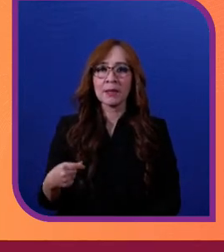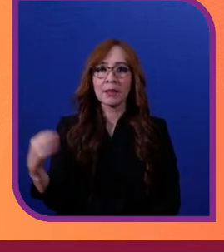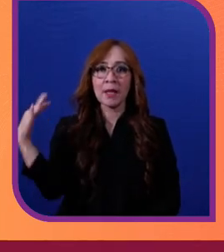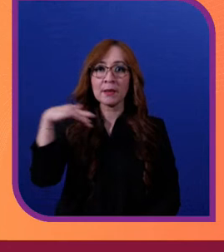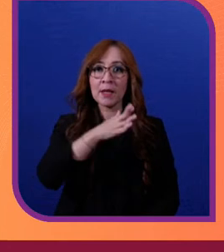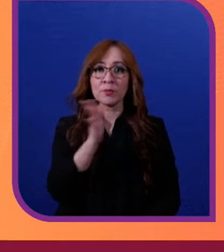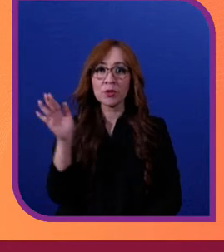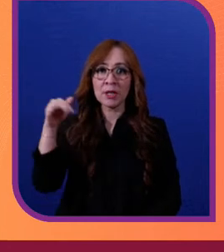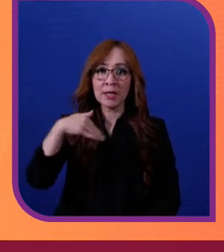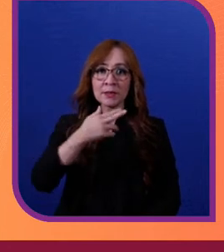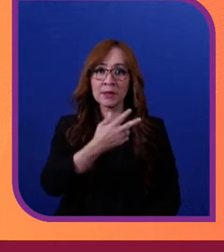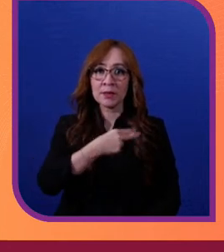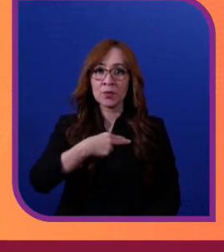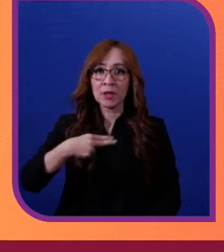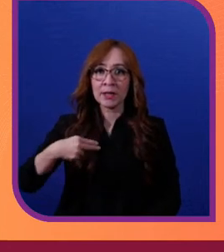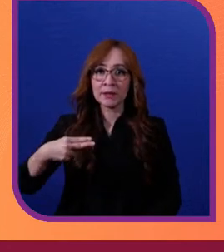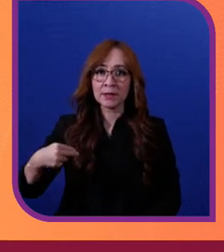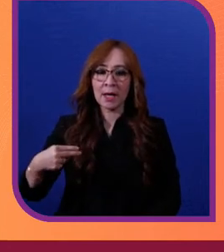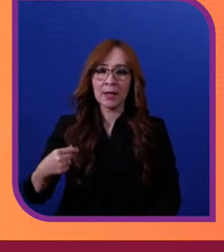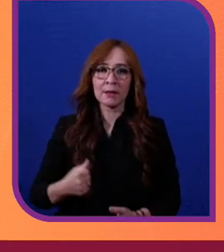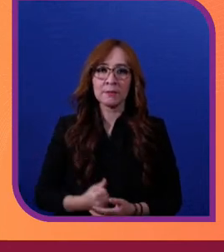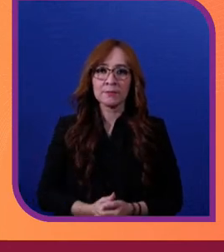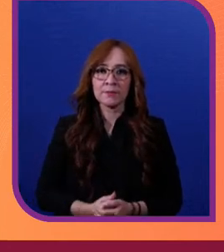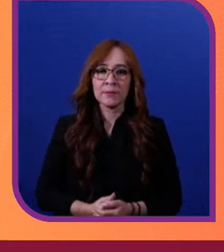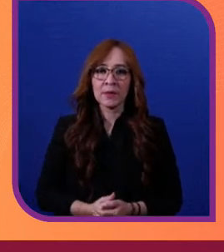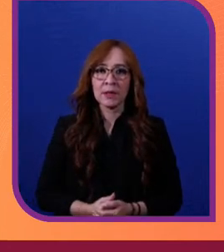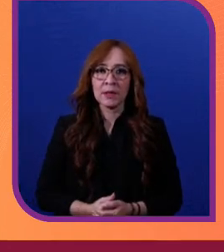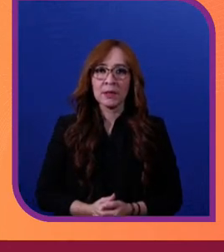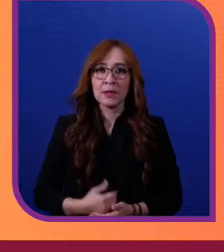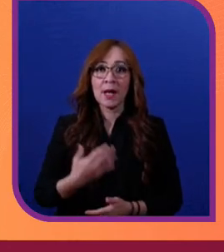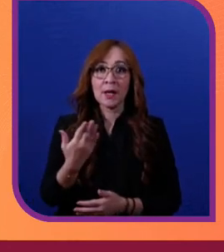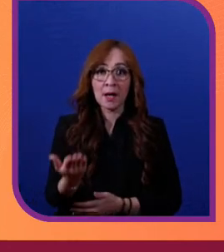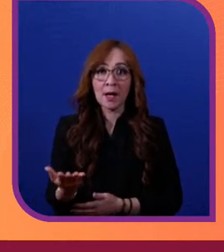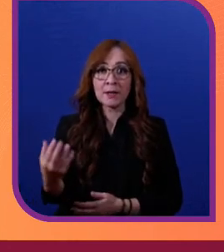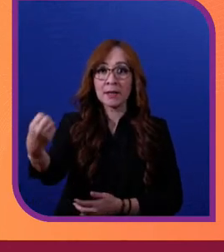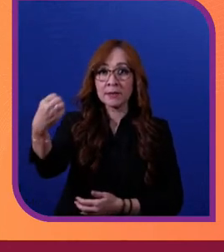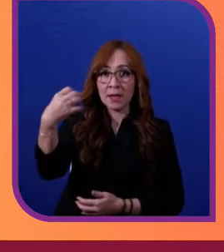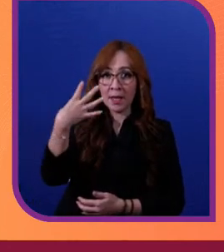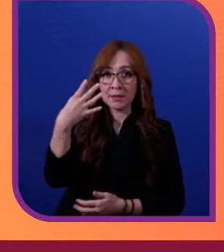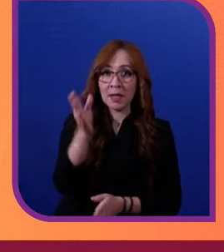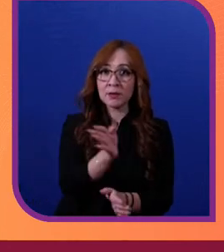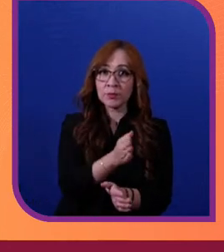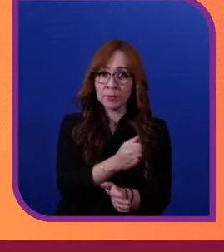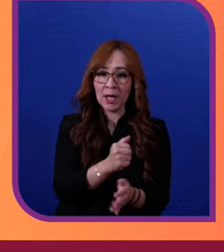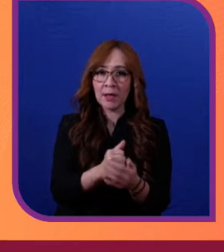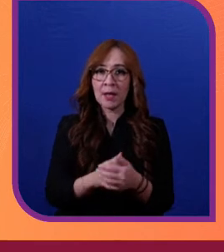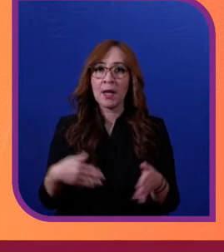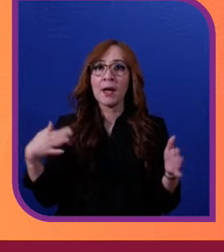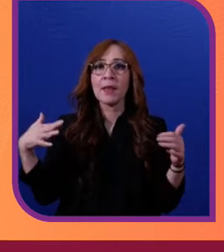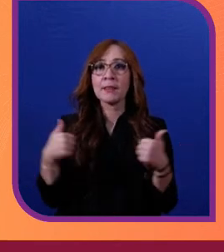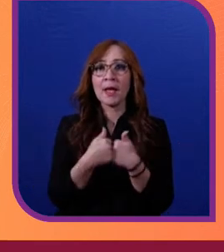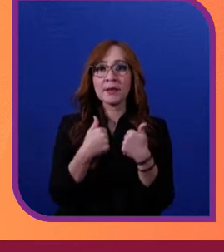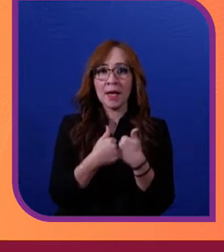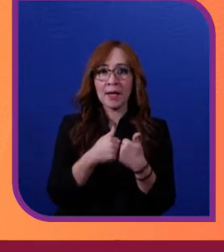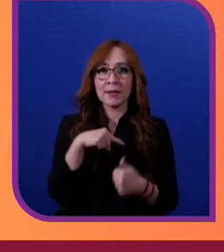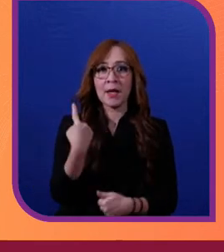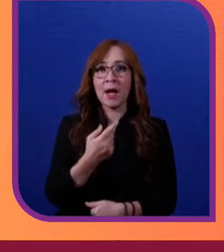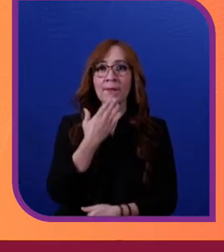actually got to expand its iac168 From The government